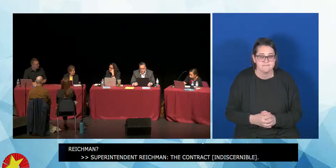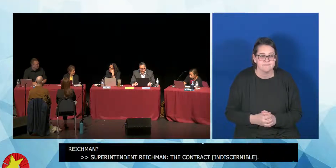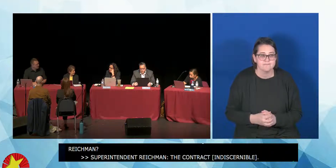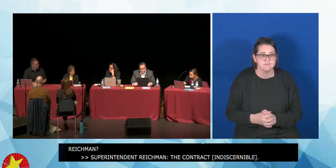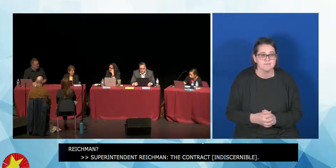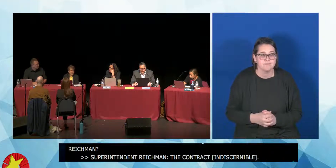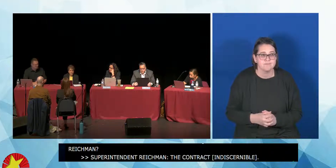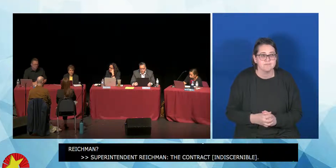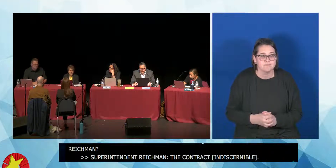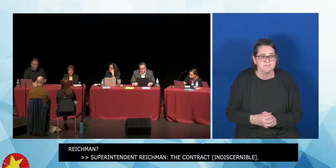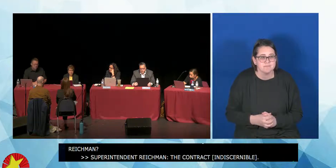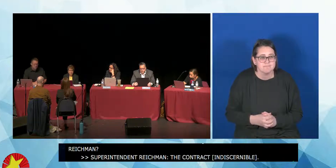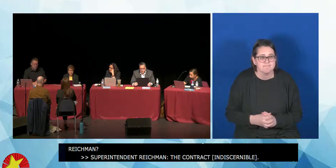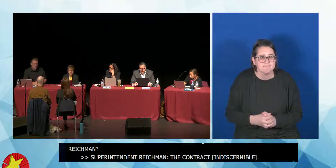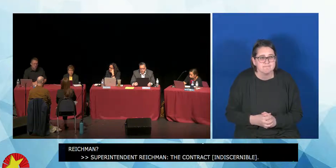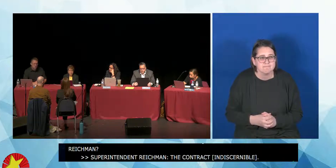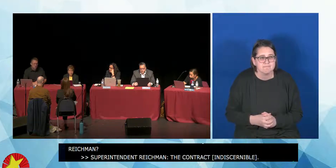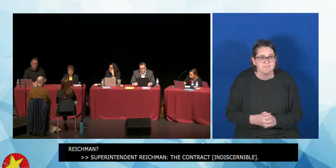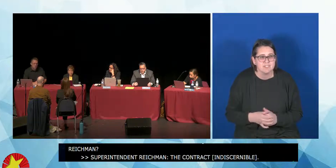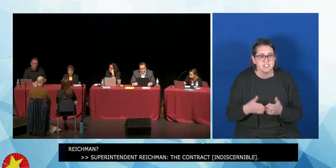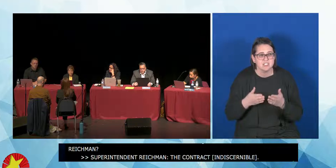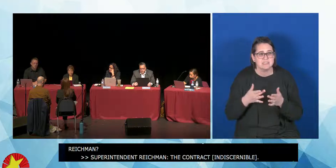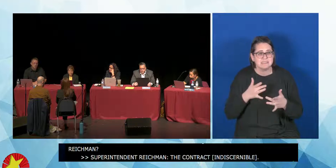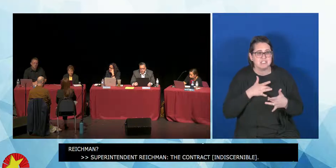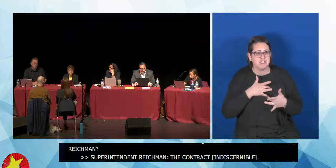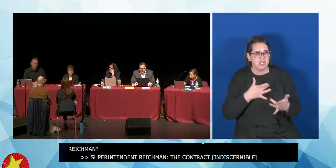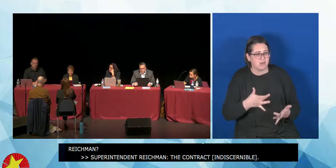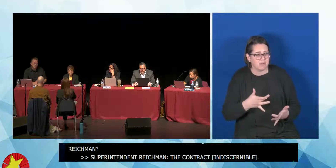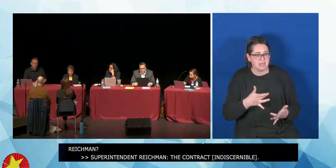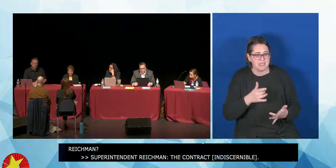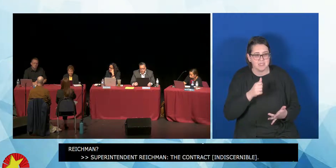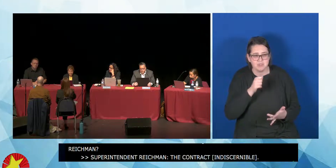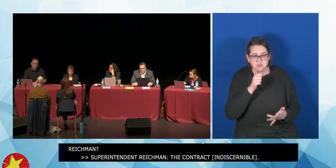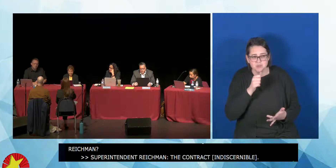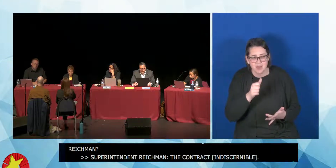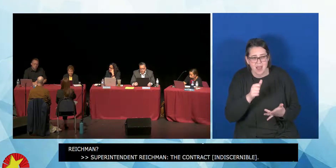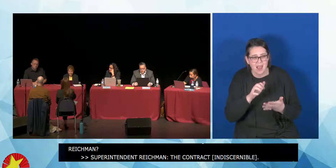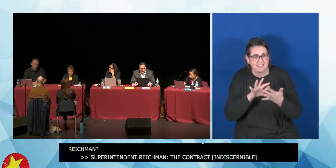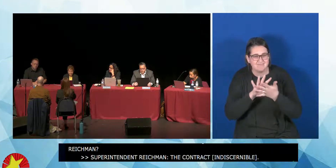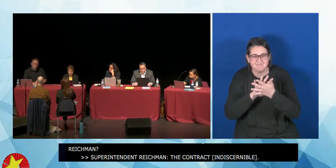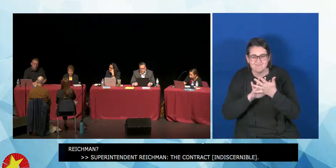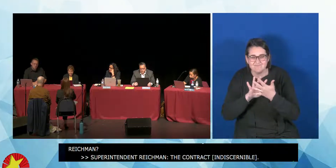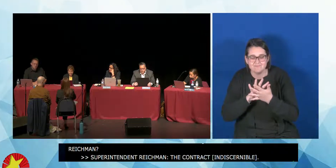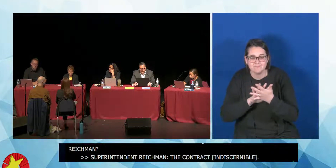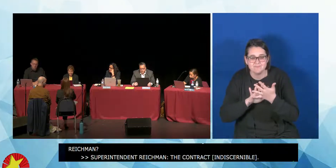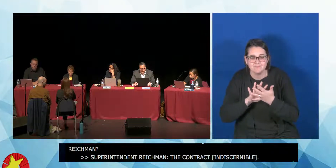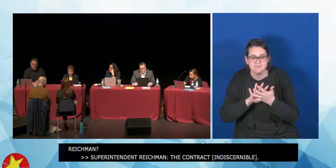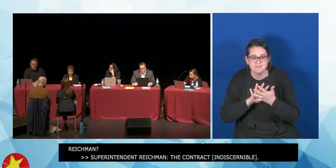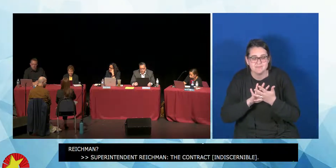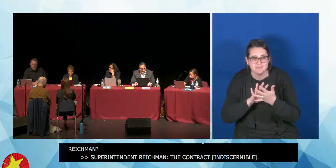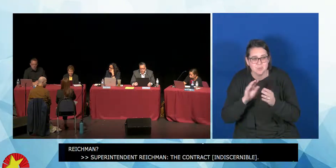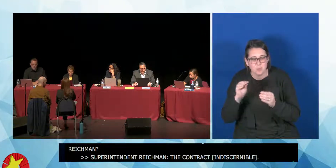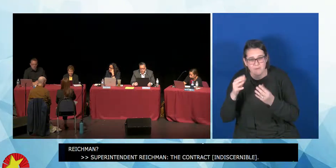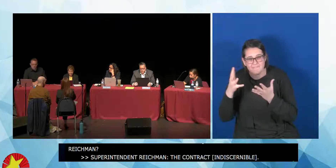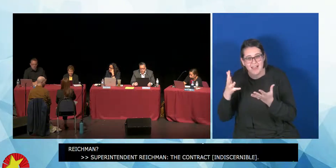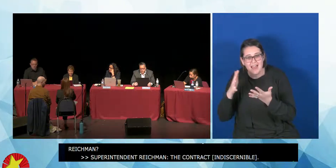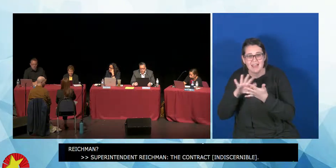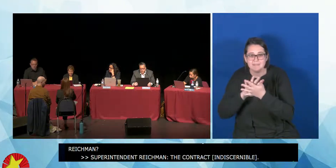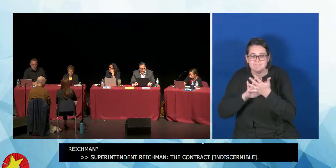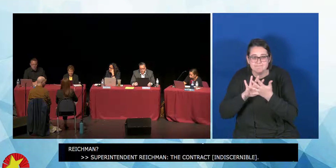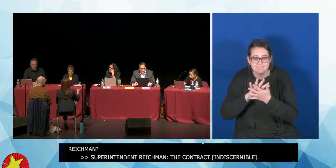And generally do not use with providing direct